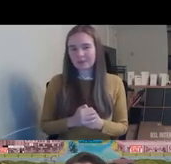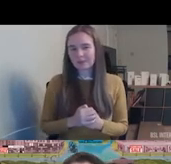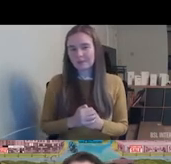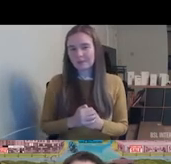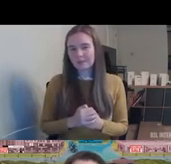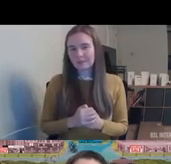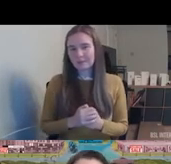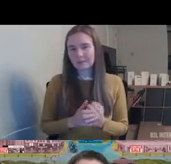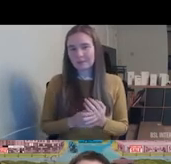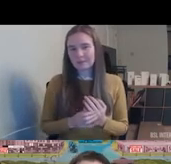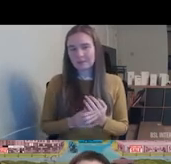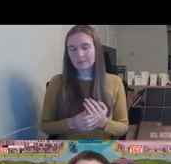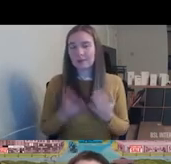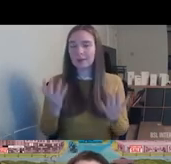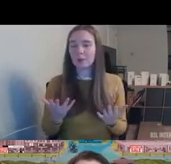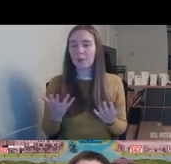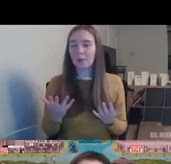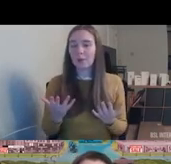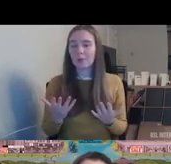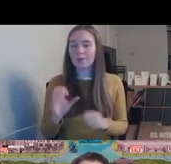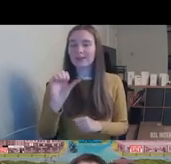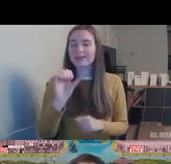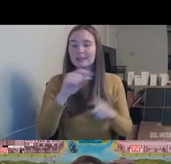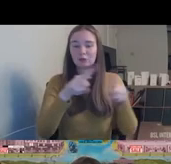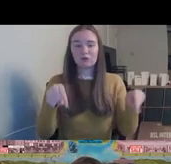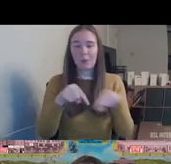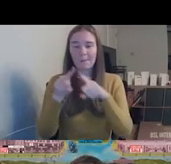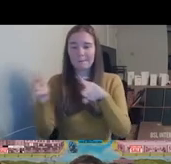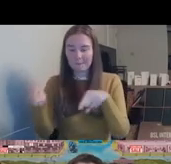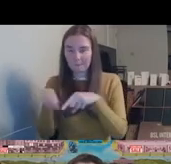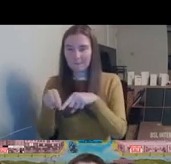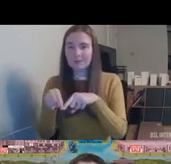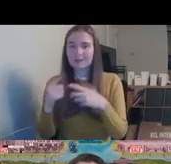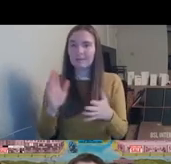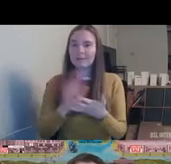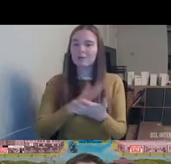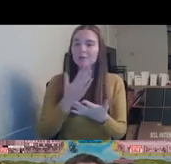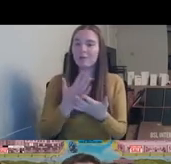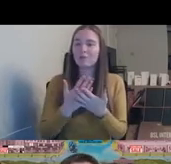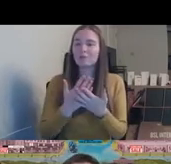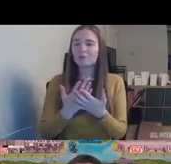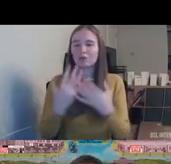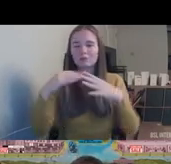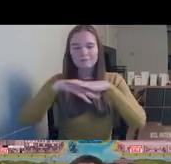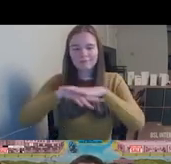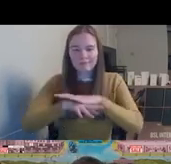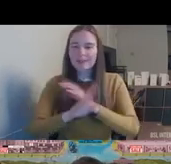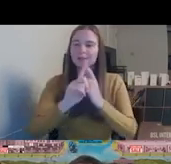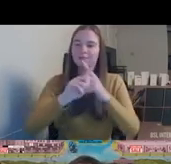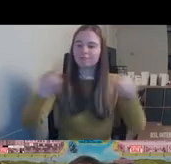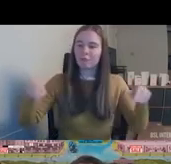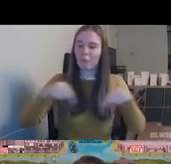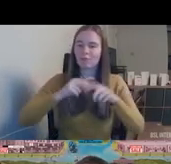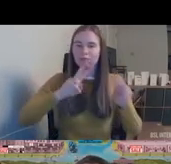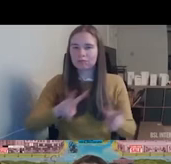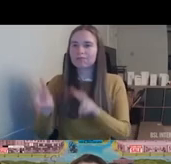And so each of the six rooms of the British Pavilion has been transformed into an immersive installation, which sort of provides this testing